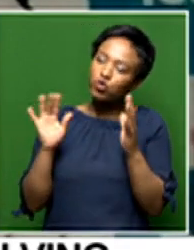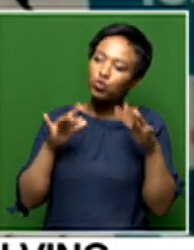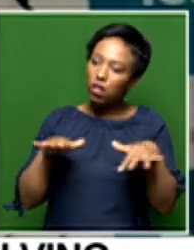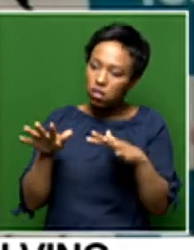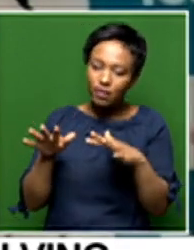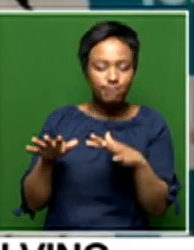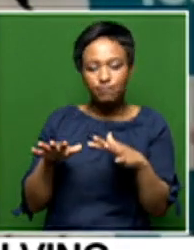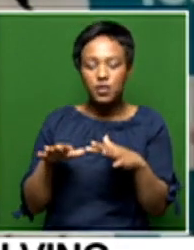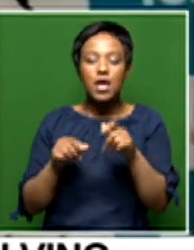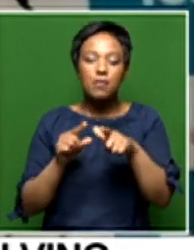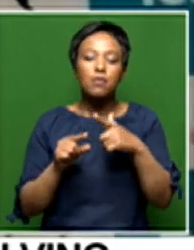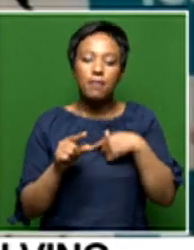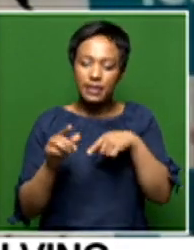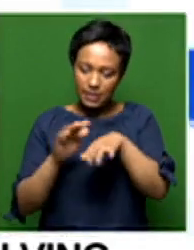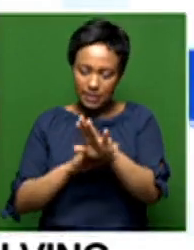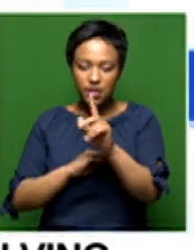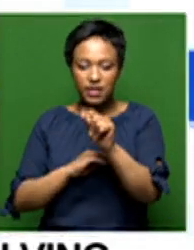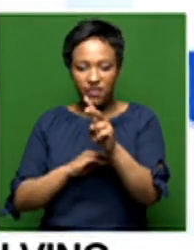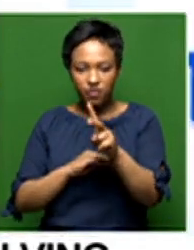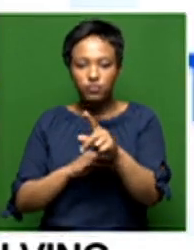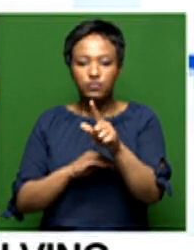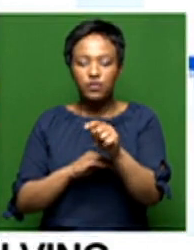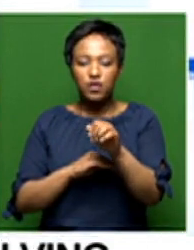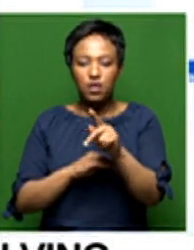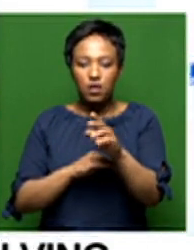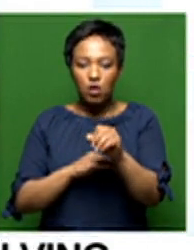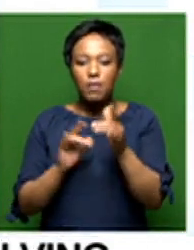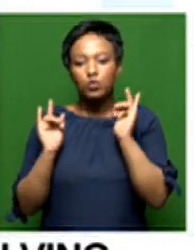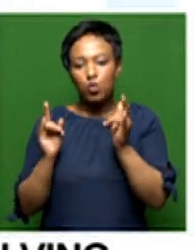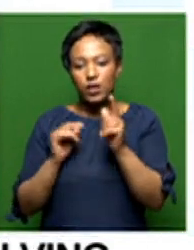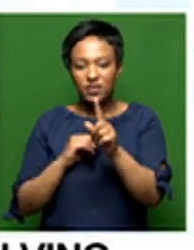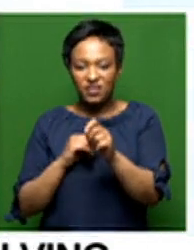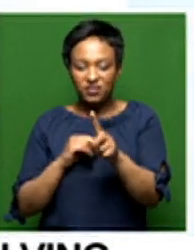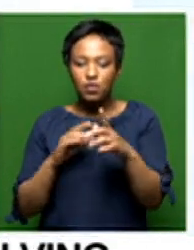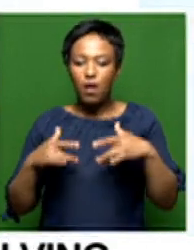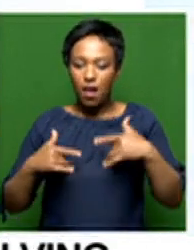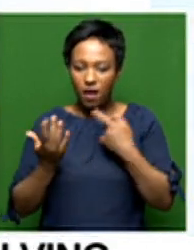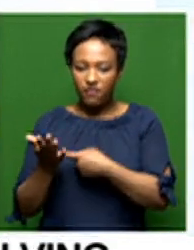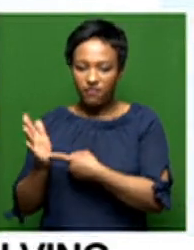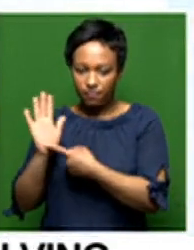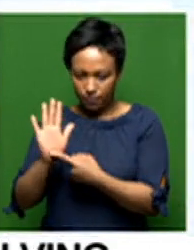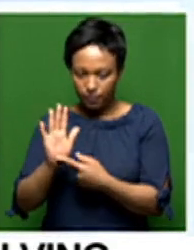go and watch TV and watch the Telkom League on TV. It will be live streamed.